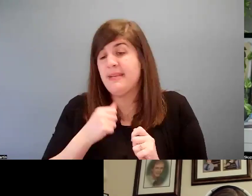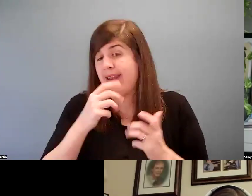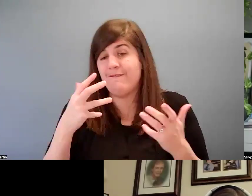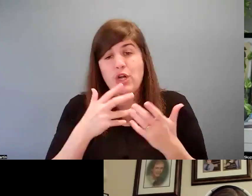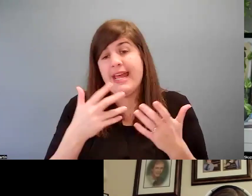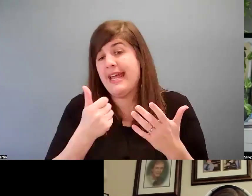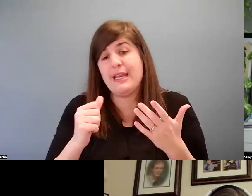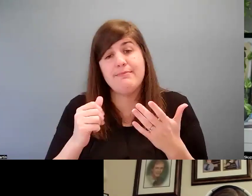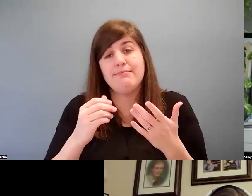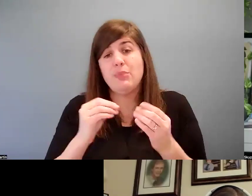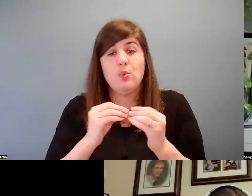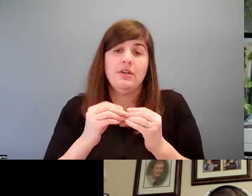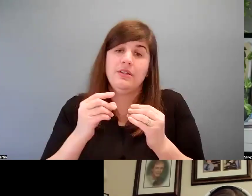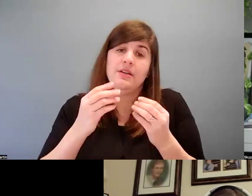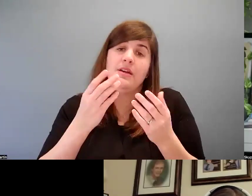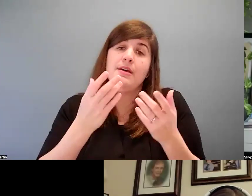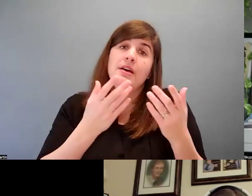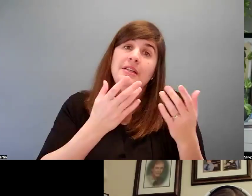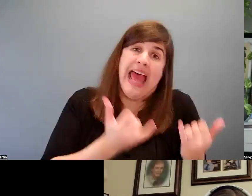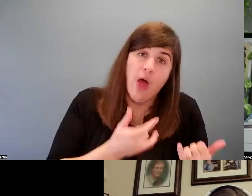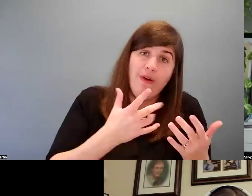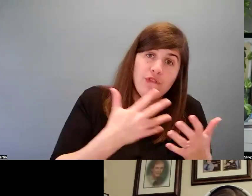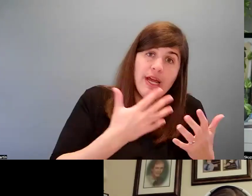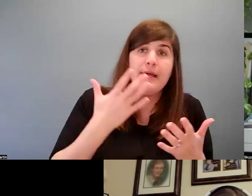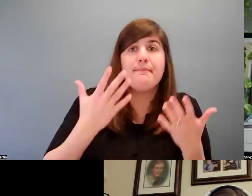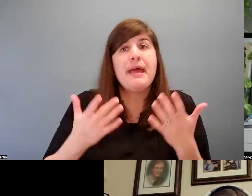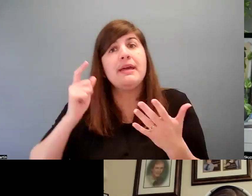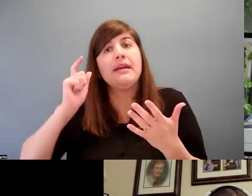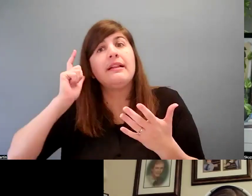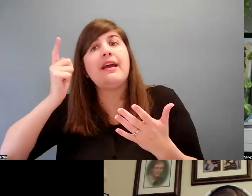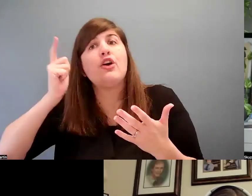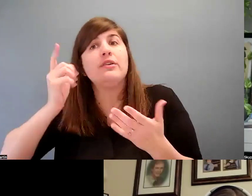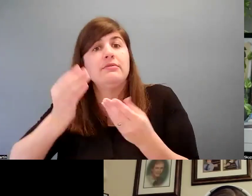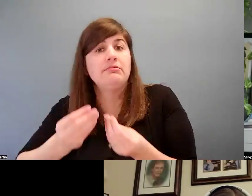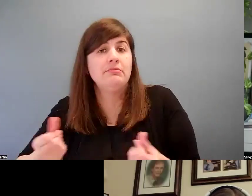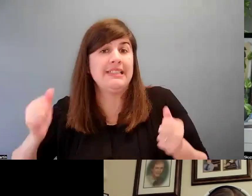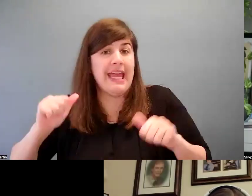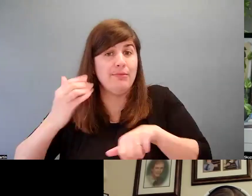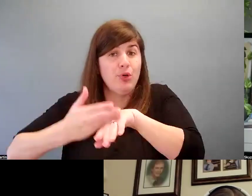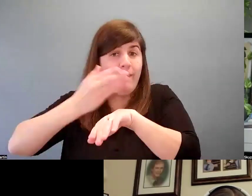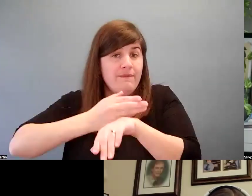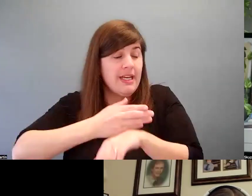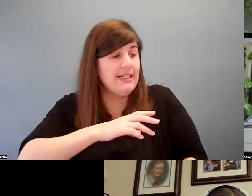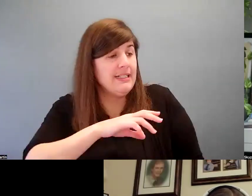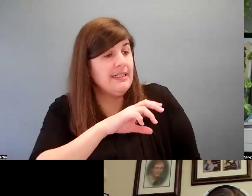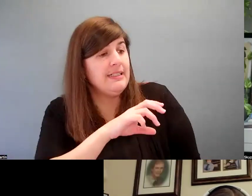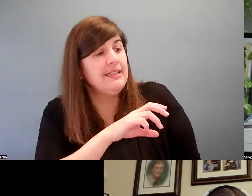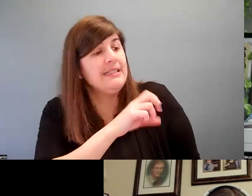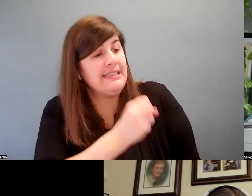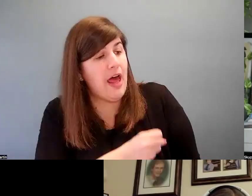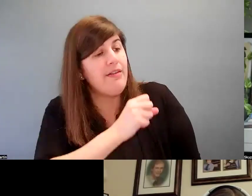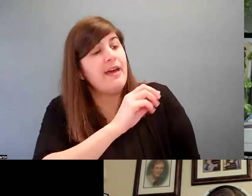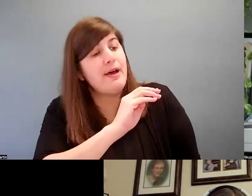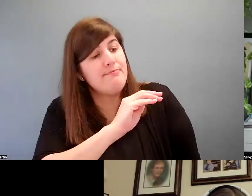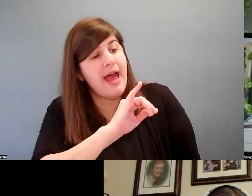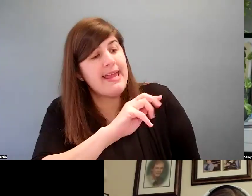can go away. If you're afraid of spiders, you might not always be afraid of spiders. It can improve. We got a good question from South Miami Middle.